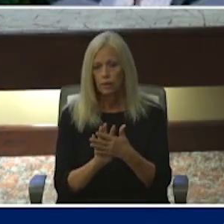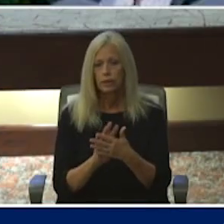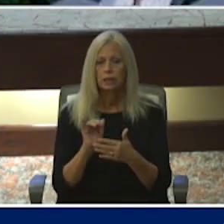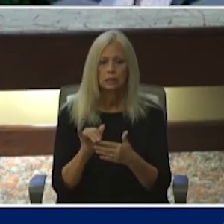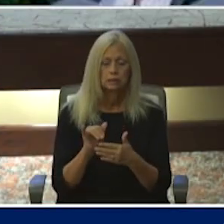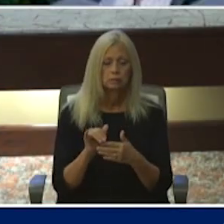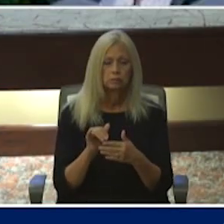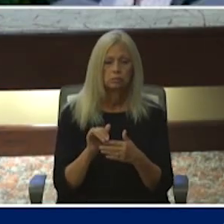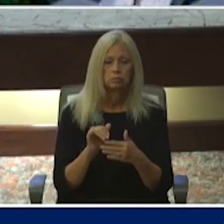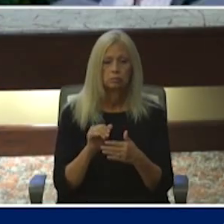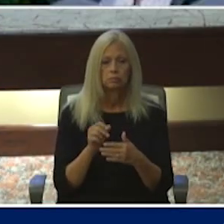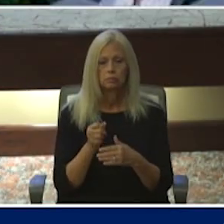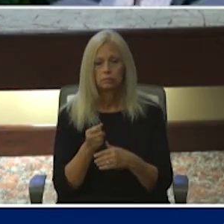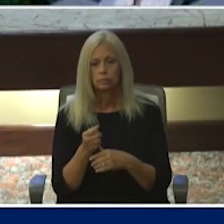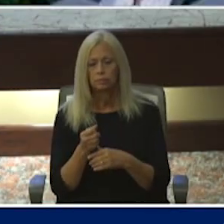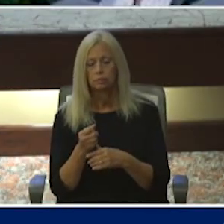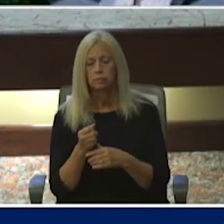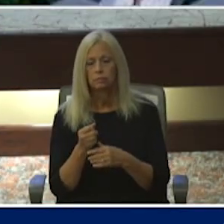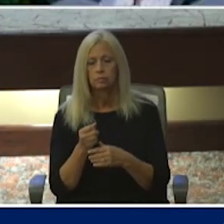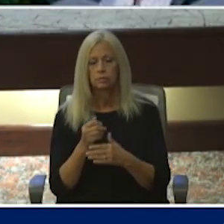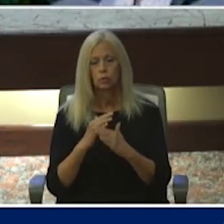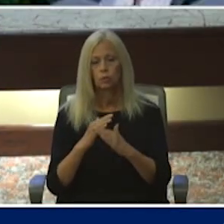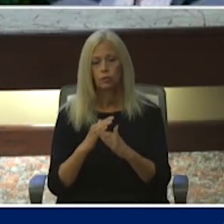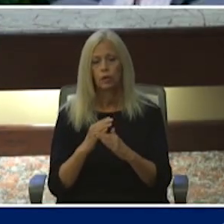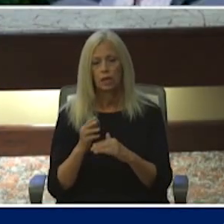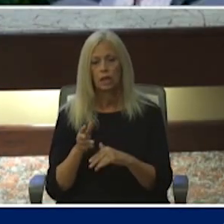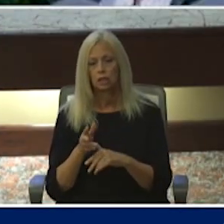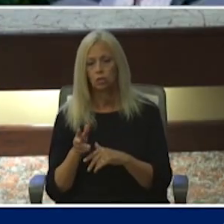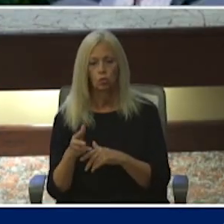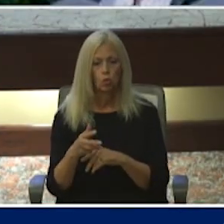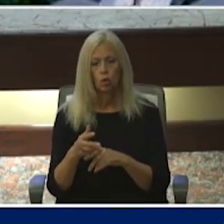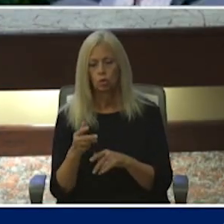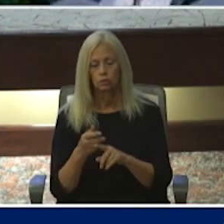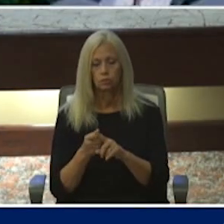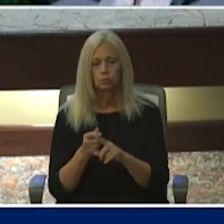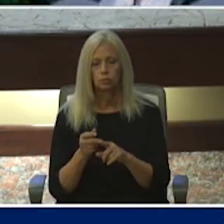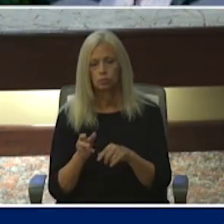keep cars from pulling out on the end of Clay there.